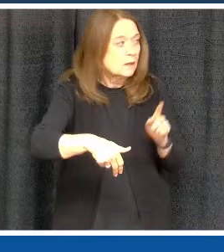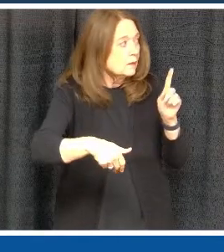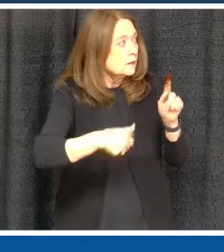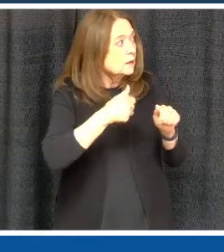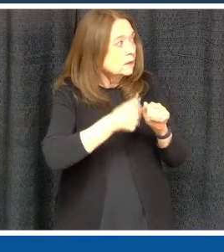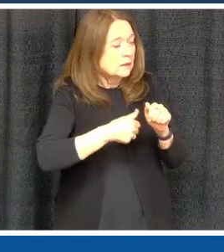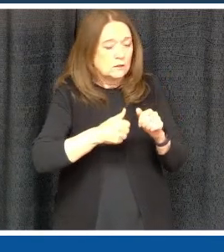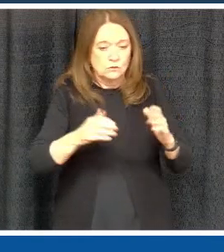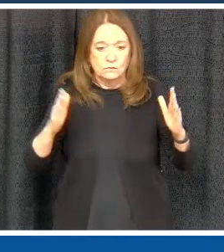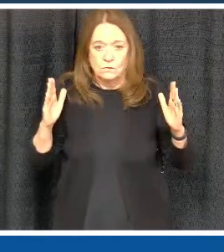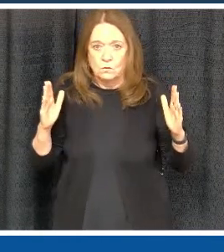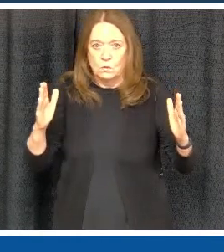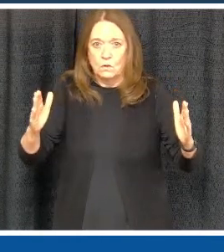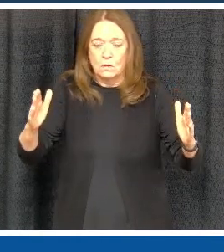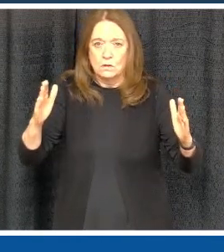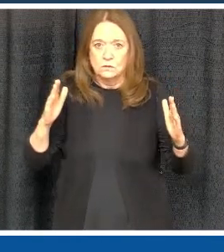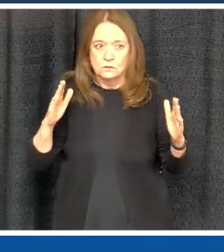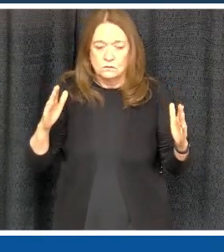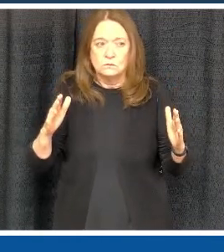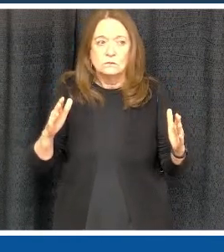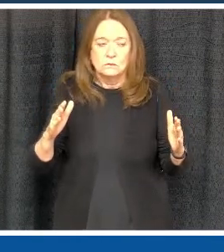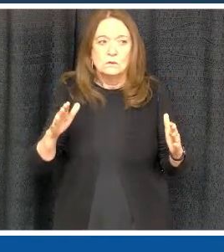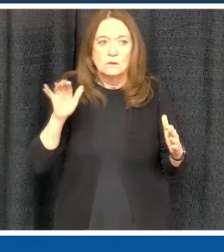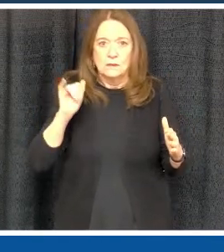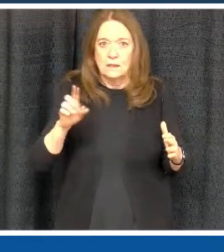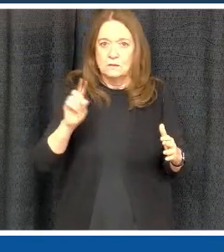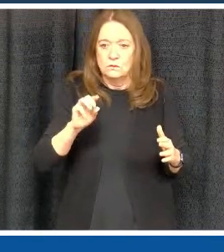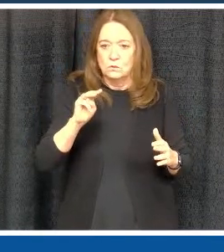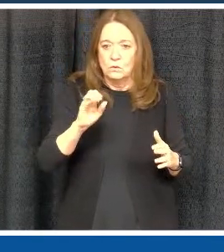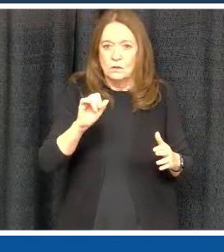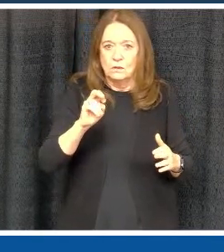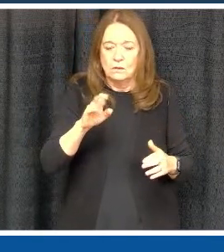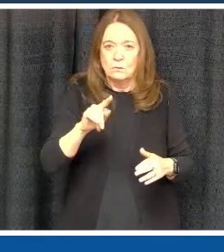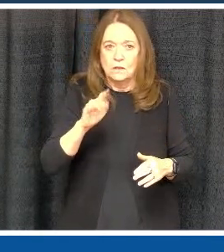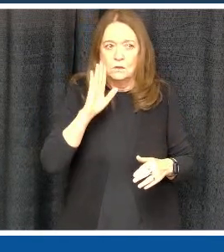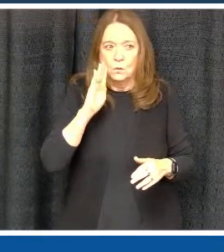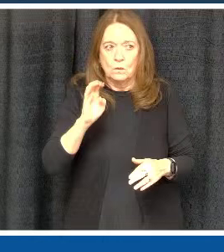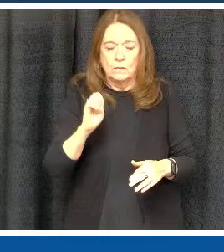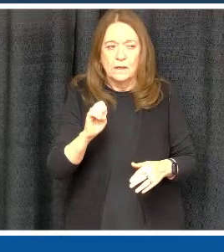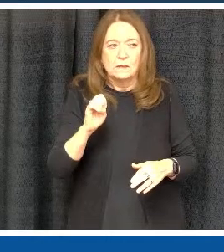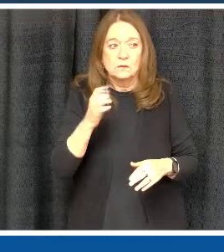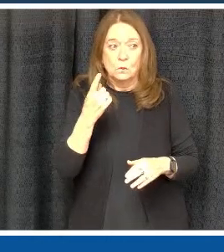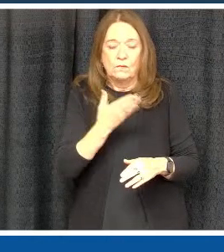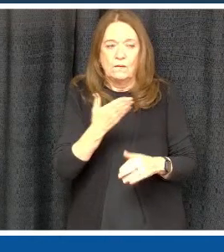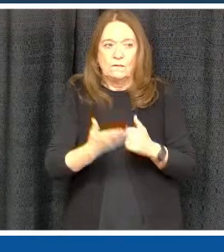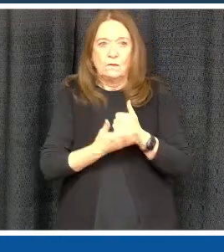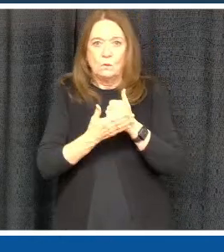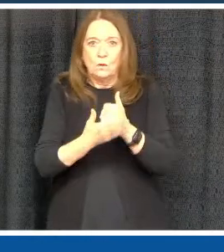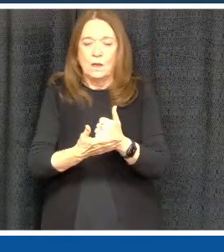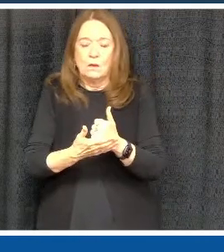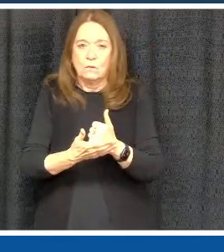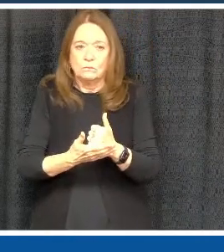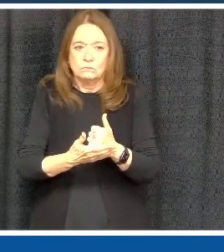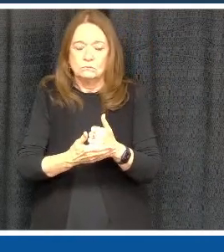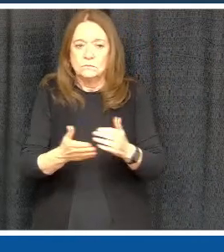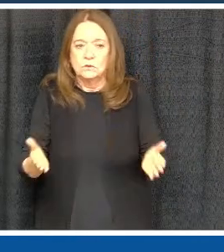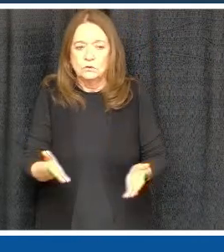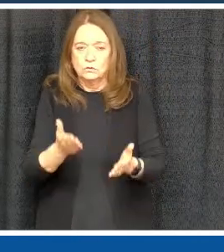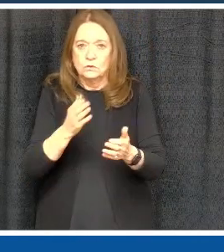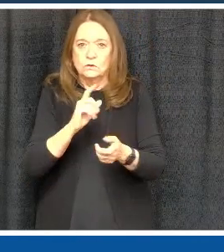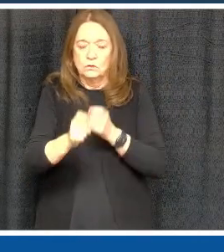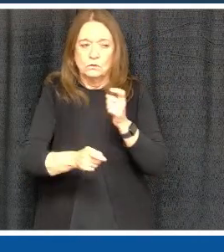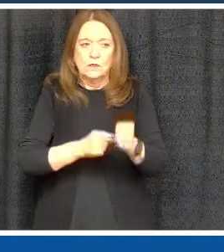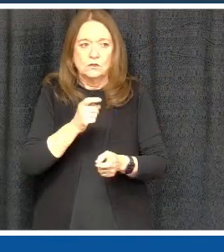two walls facing on the sides are where the monument and memorial would be. So one of the things to help bolster donations is to